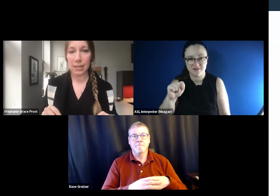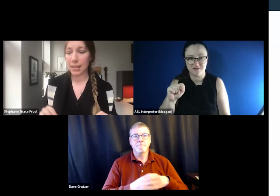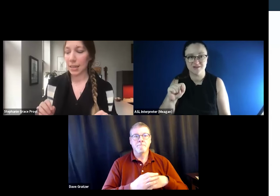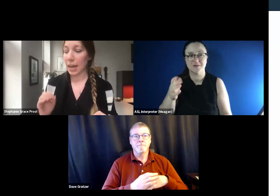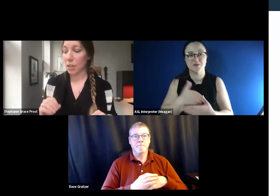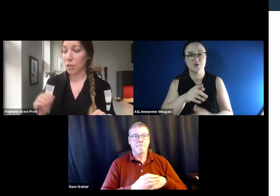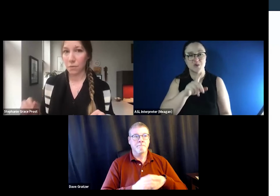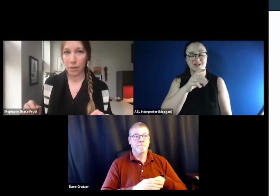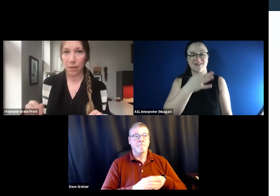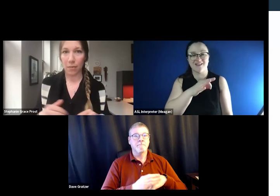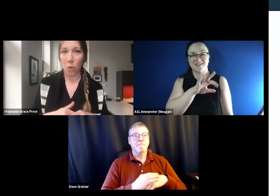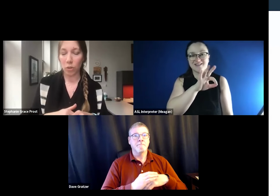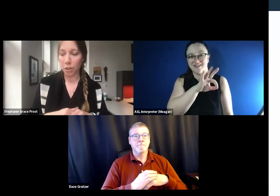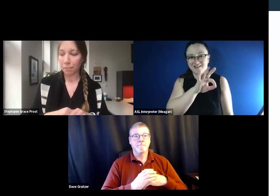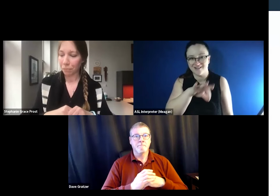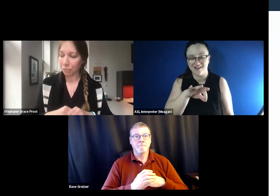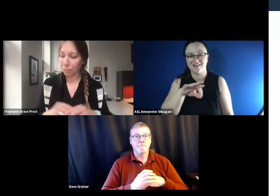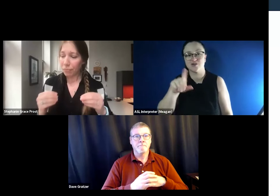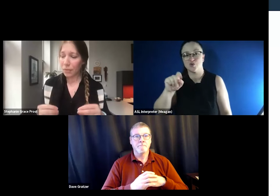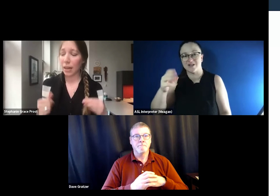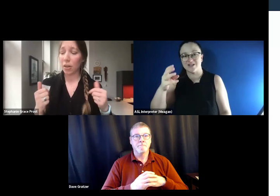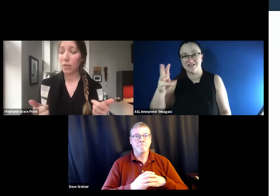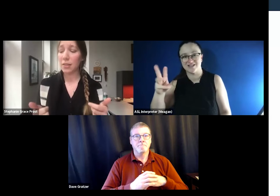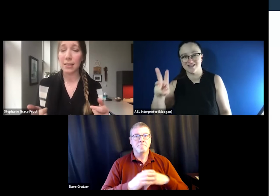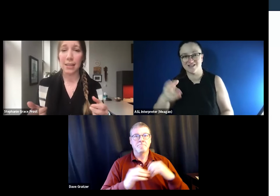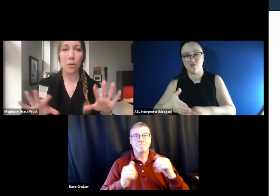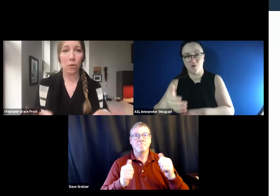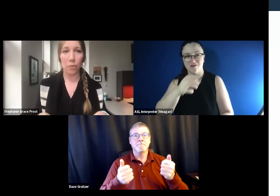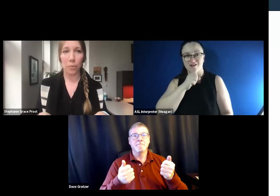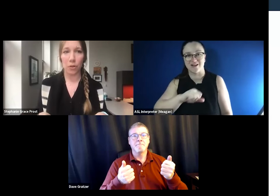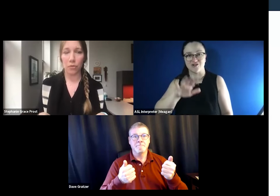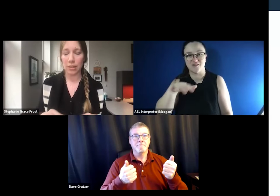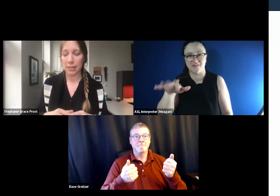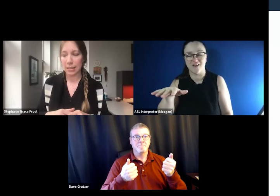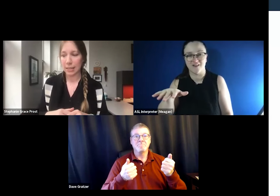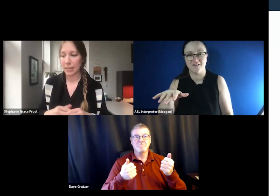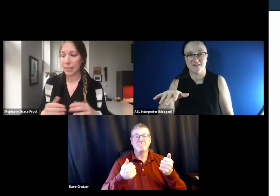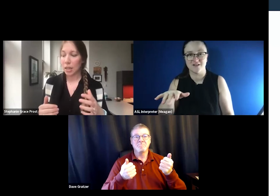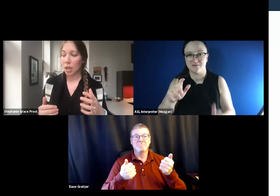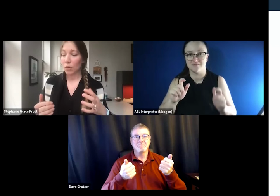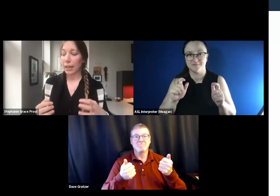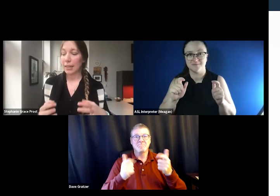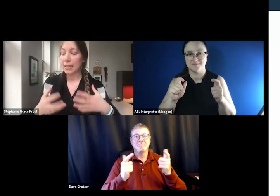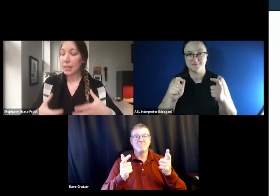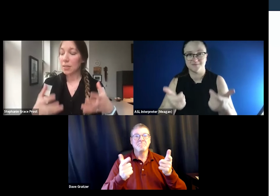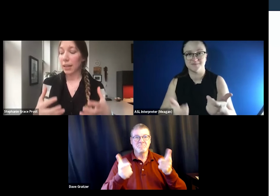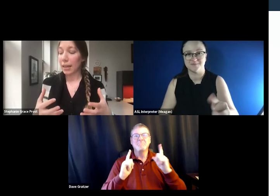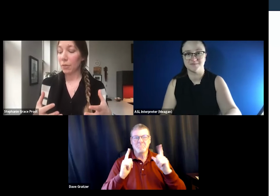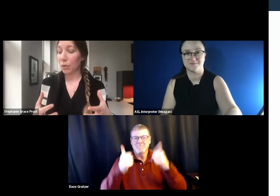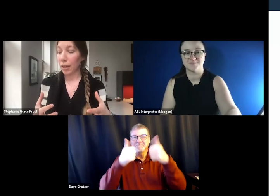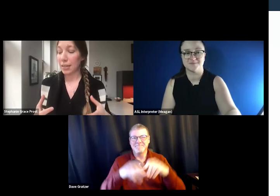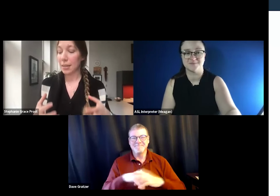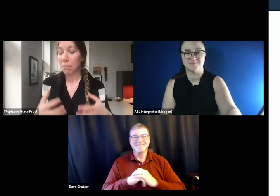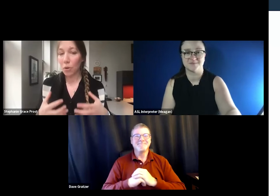and 2016, aged 55 or older. And Carson and Sable from the Bureau of Justice Statistics relate that this